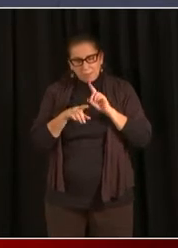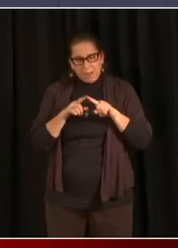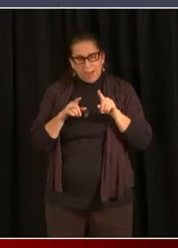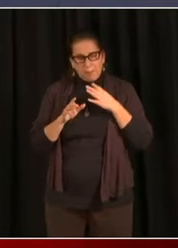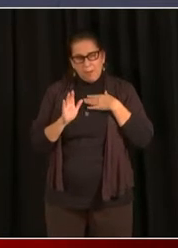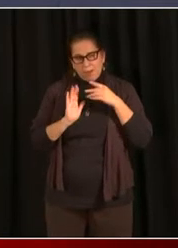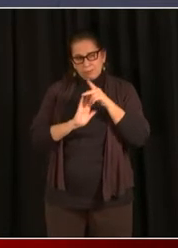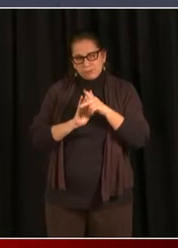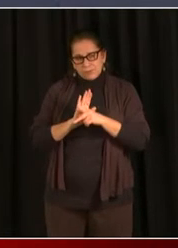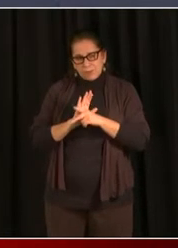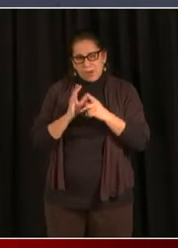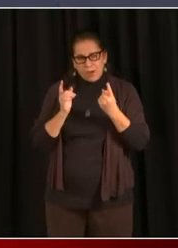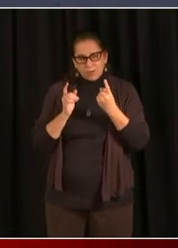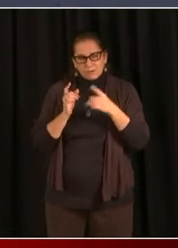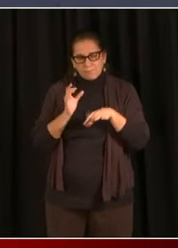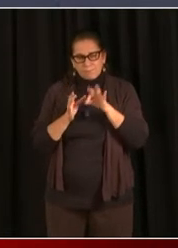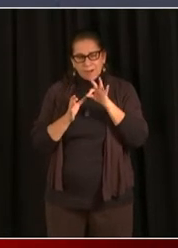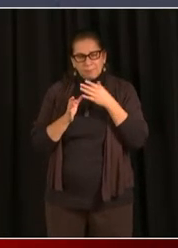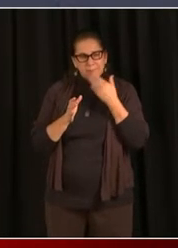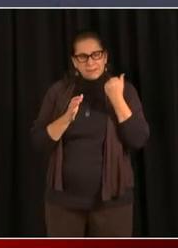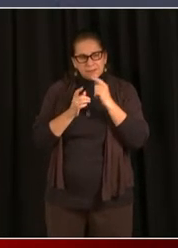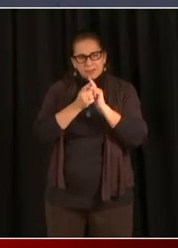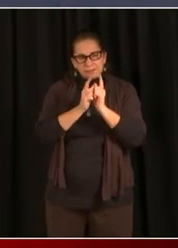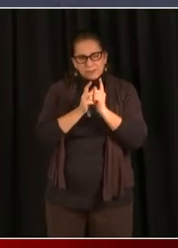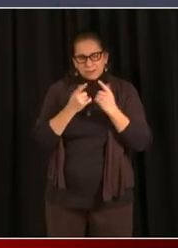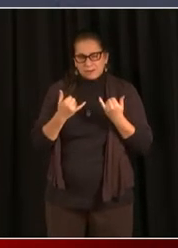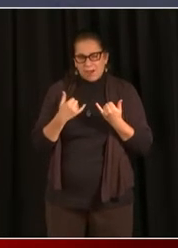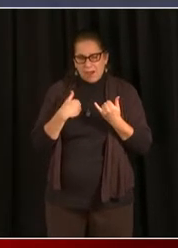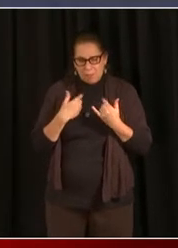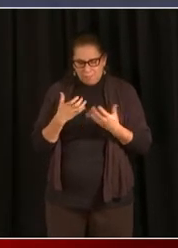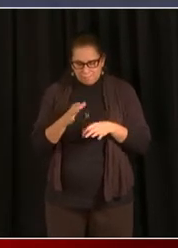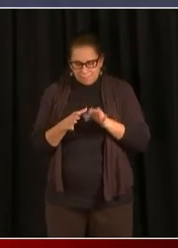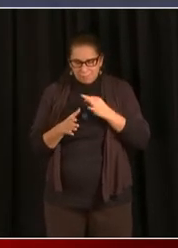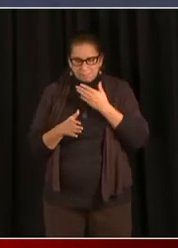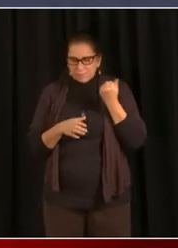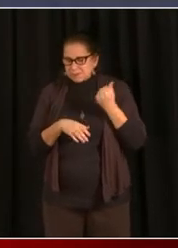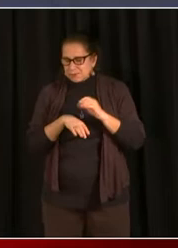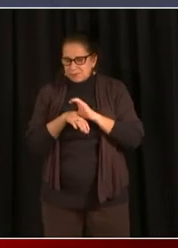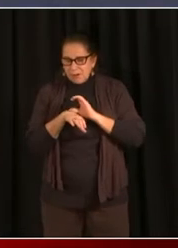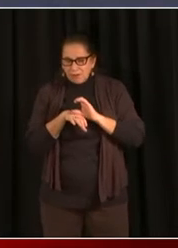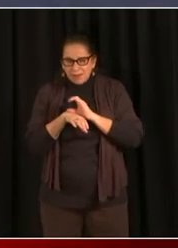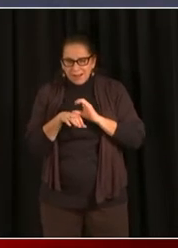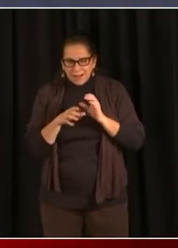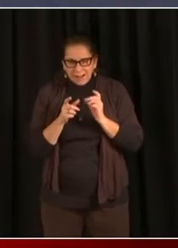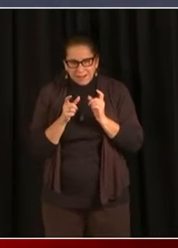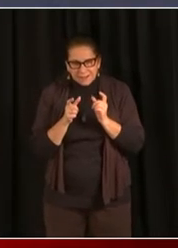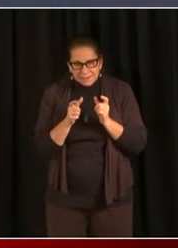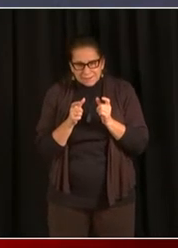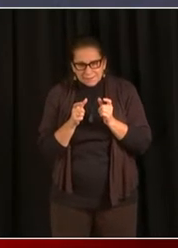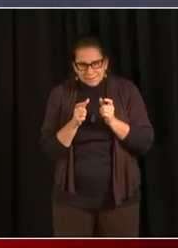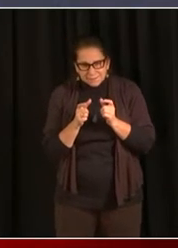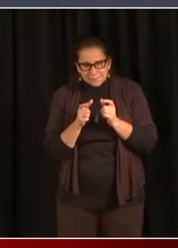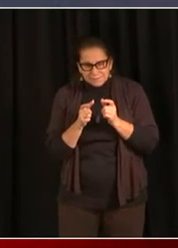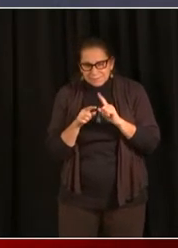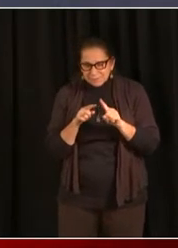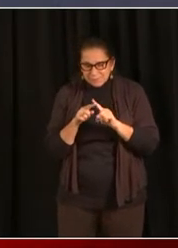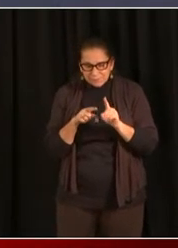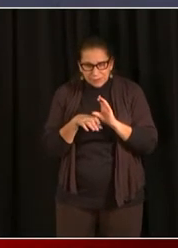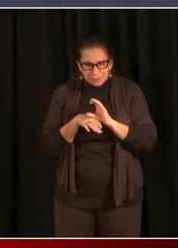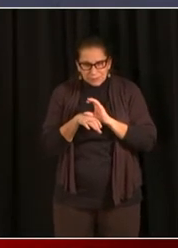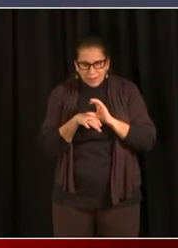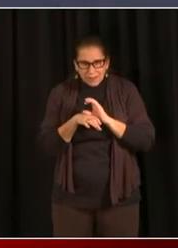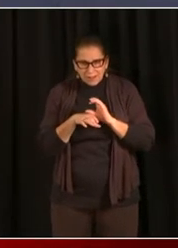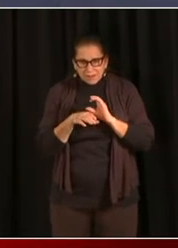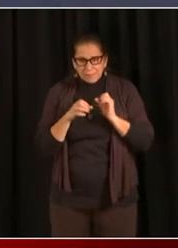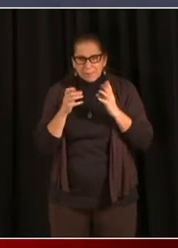have been making, I made a small batch of chocolates. Many people like it, and the small